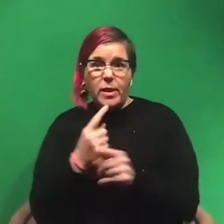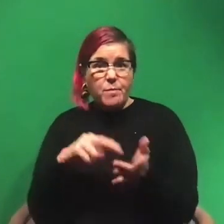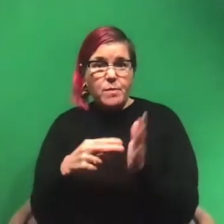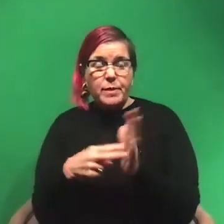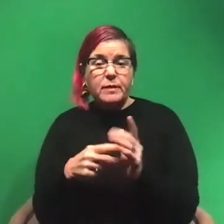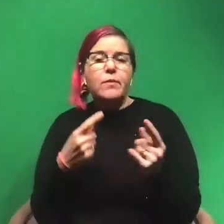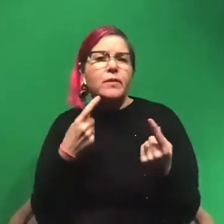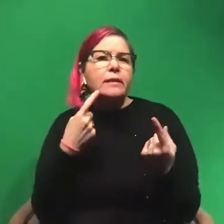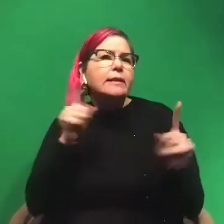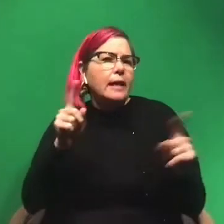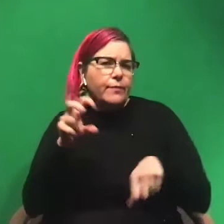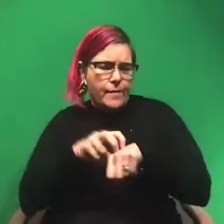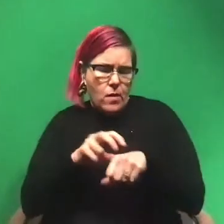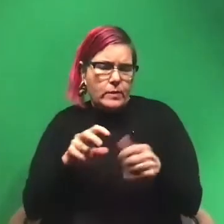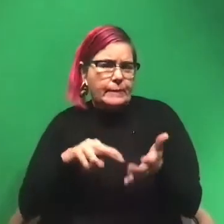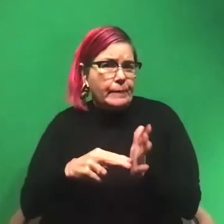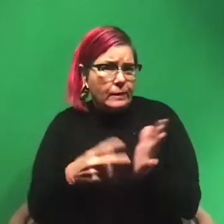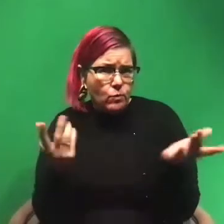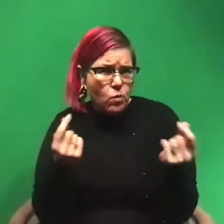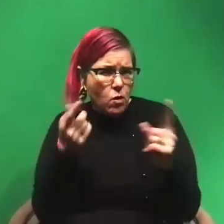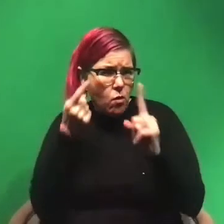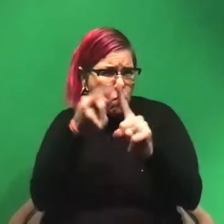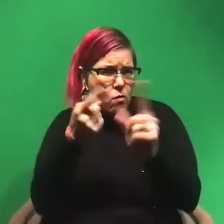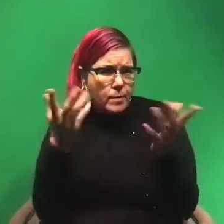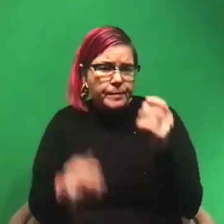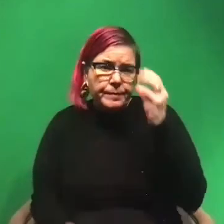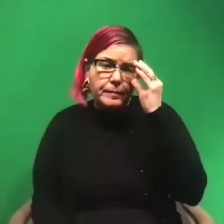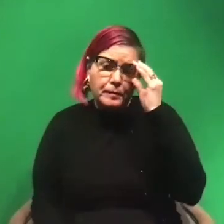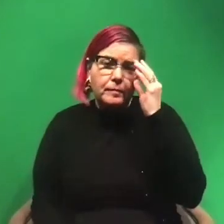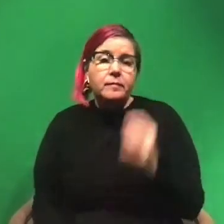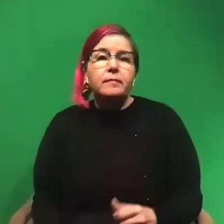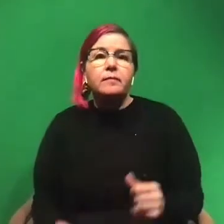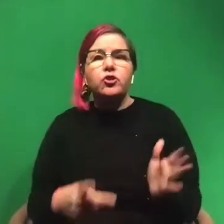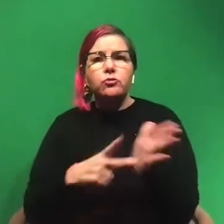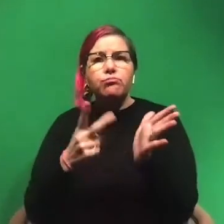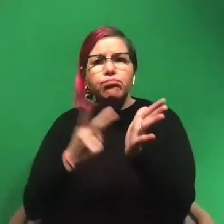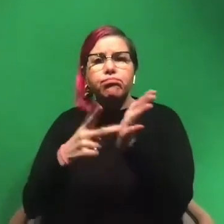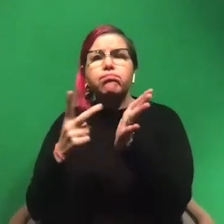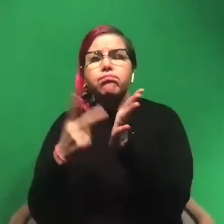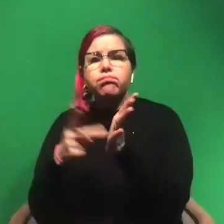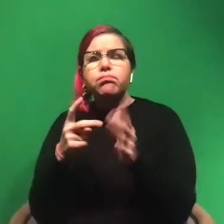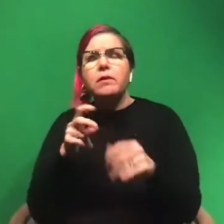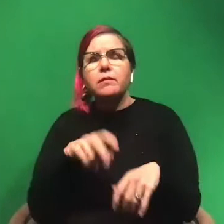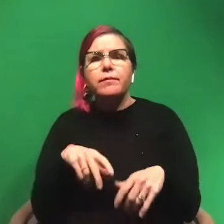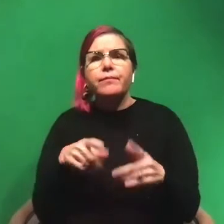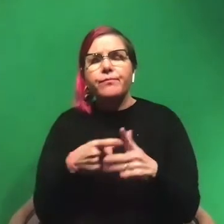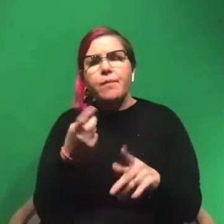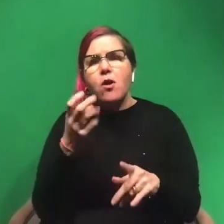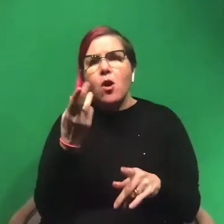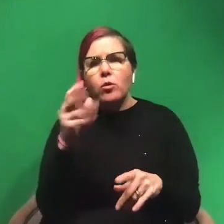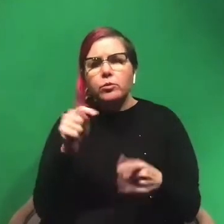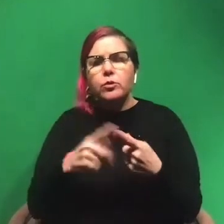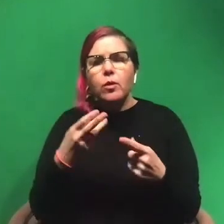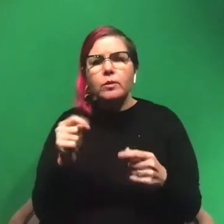a successful virus, what is the goal of a successful virus? And it's to propagate from host to host, right? If you just stay